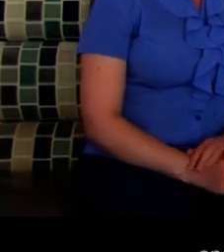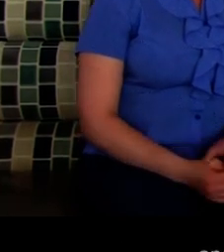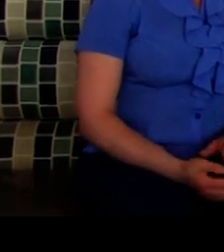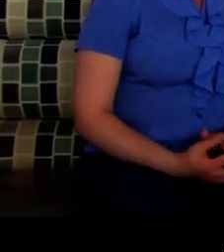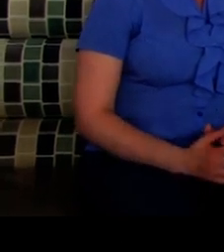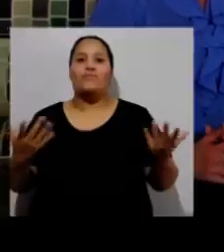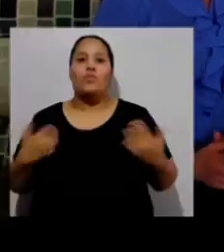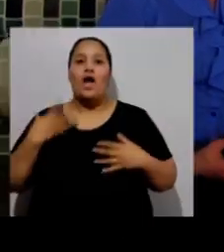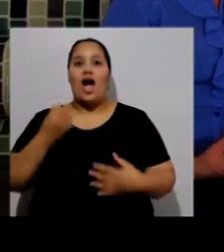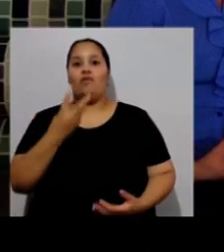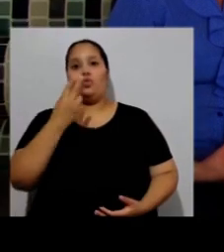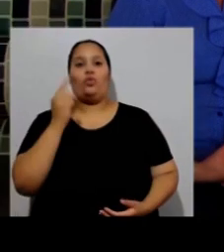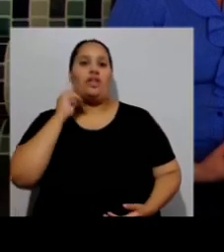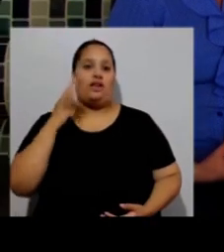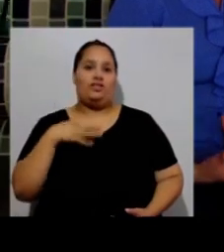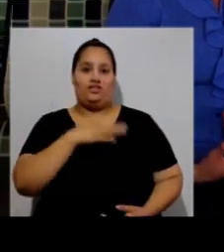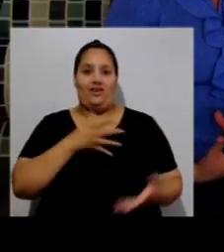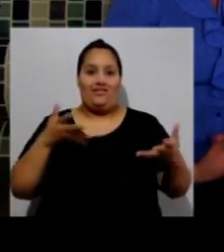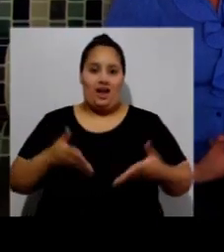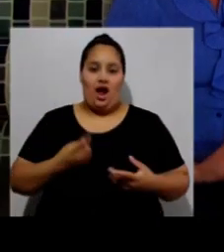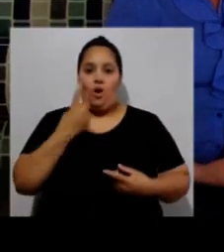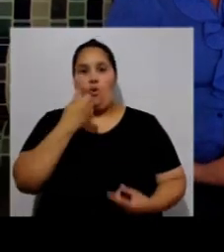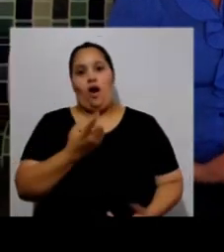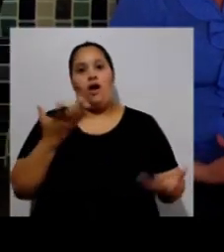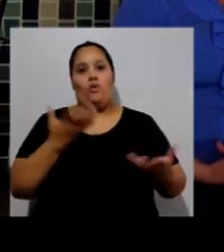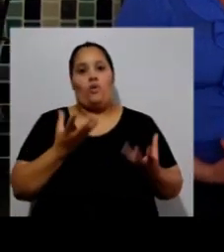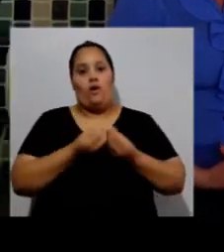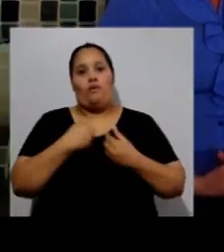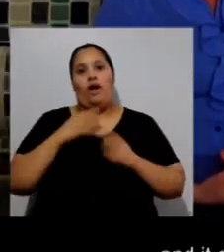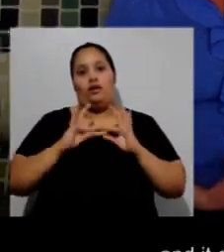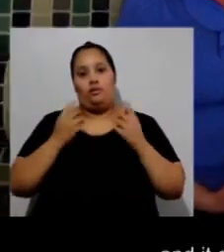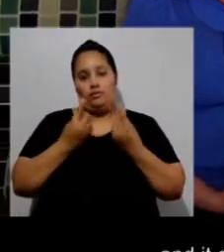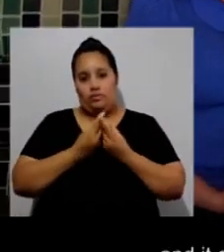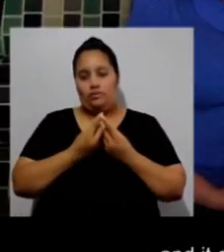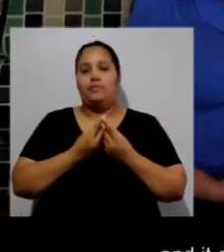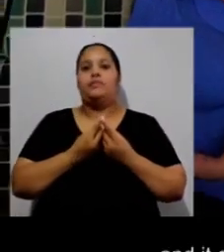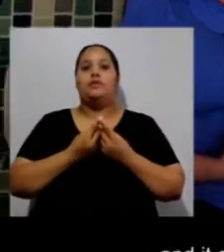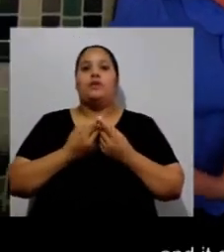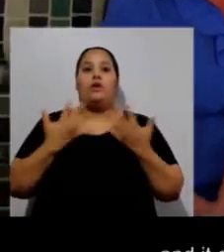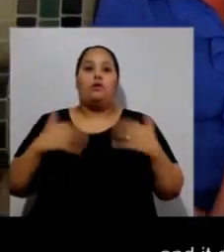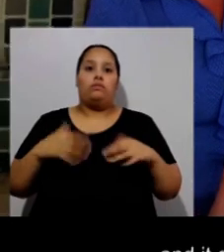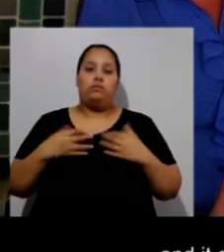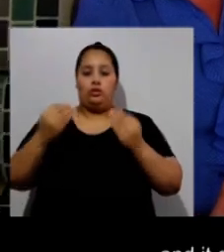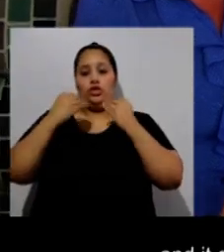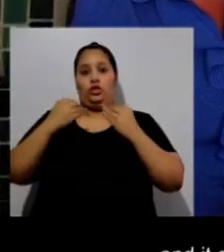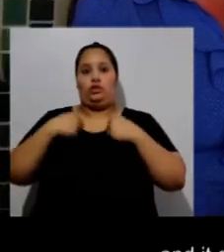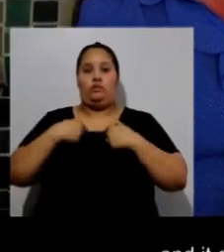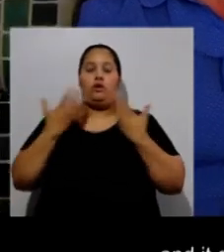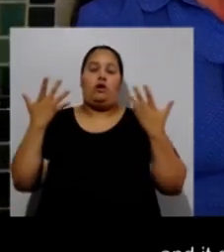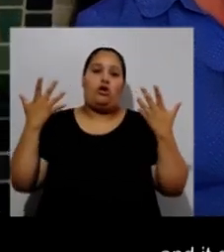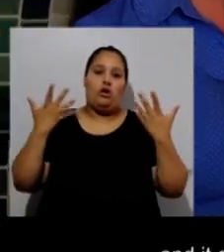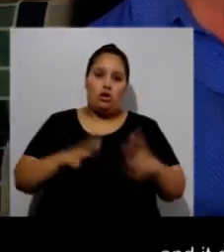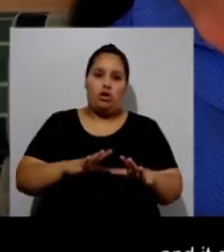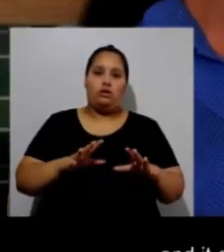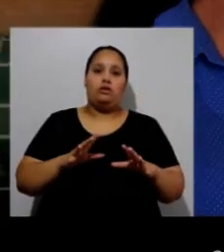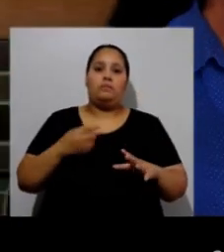over here? We have only two deaf staff at the moment, one being in my department, and it definitely taught me a lot to be